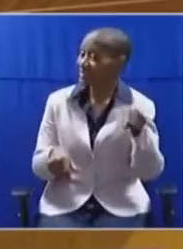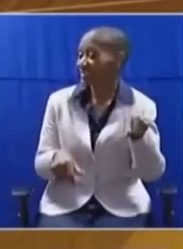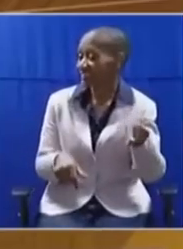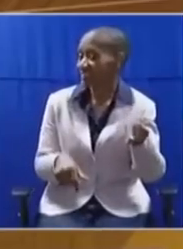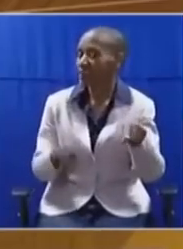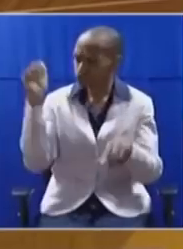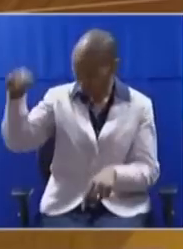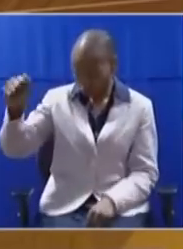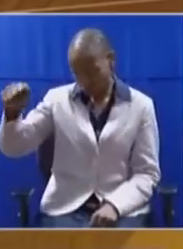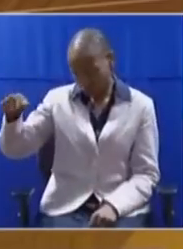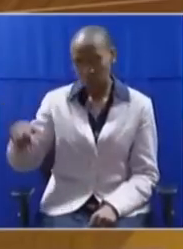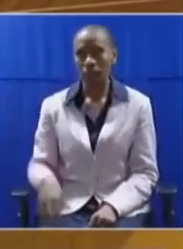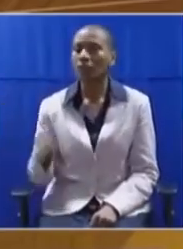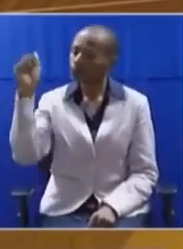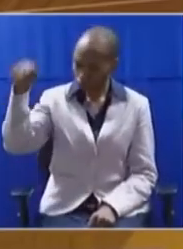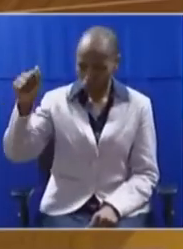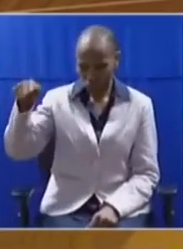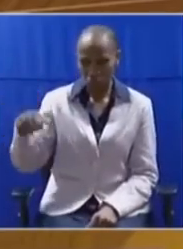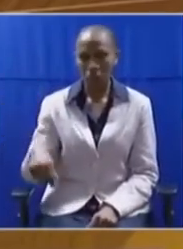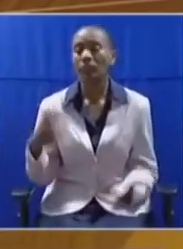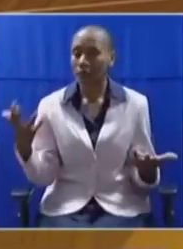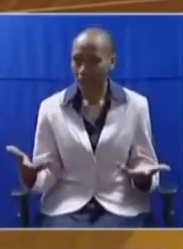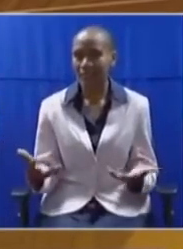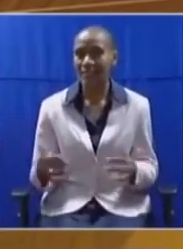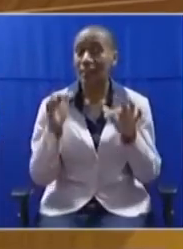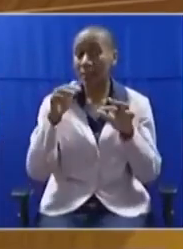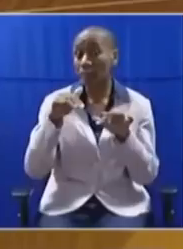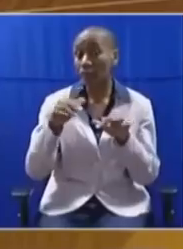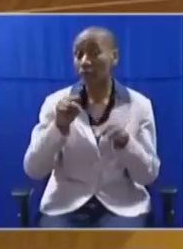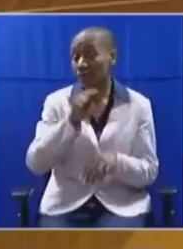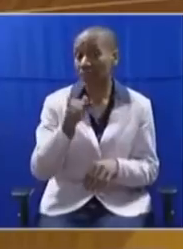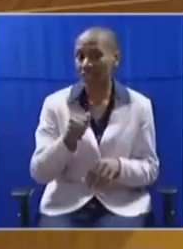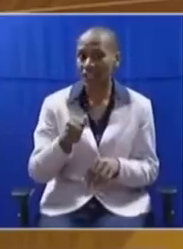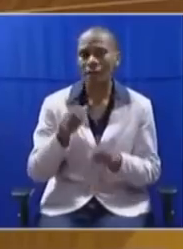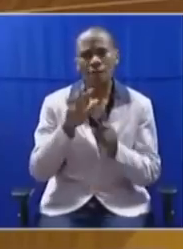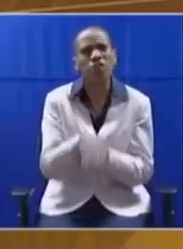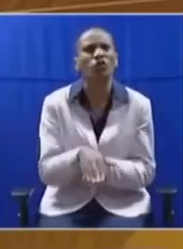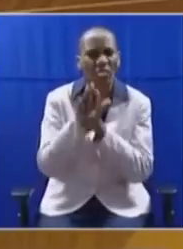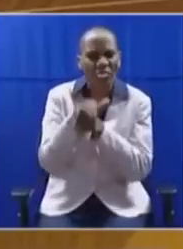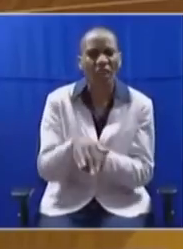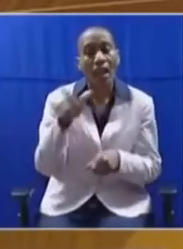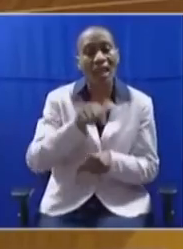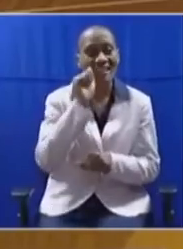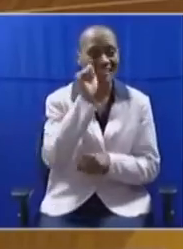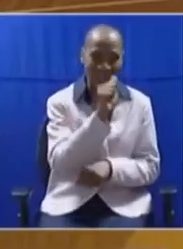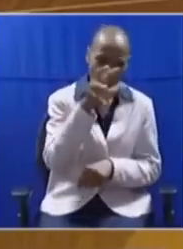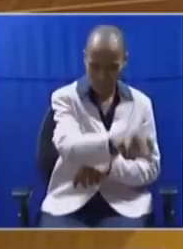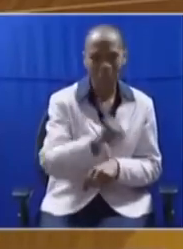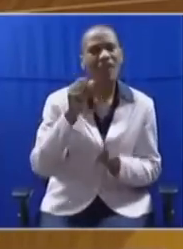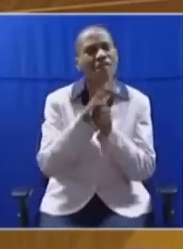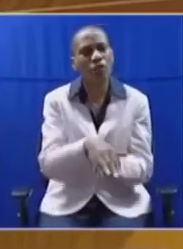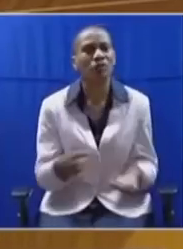land, yes, our people were dispossessed of their land,